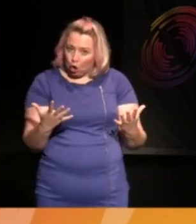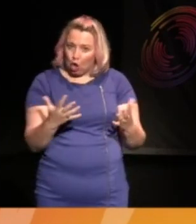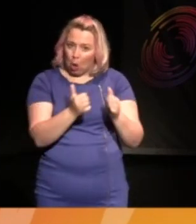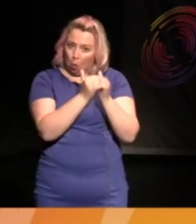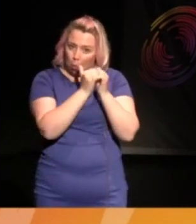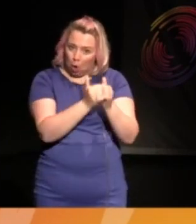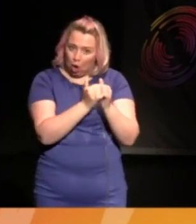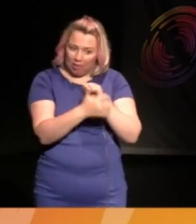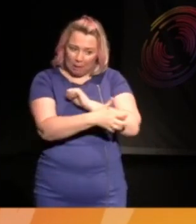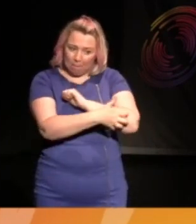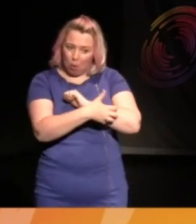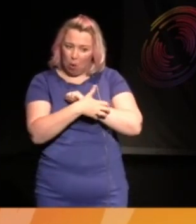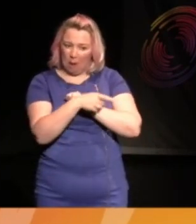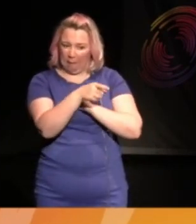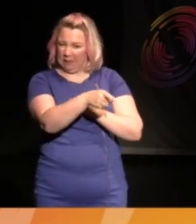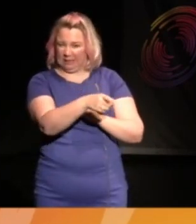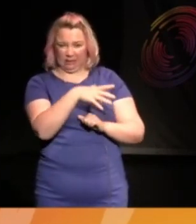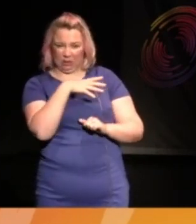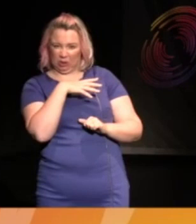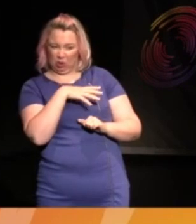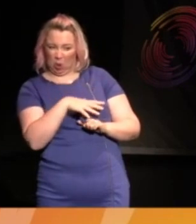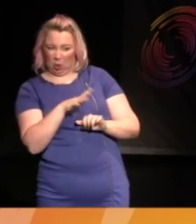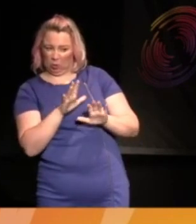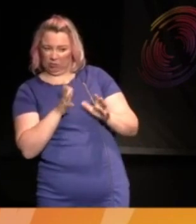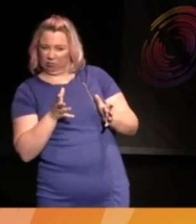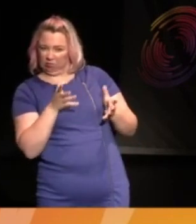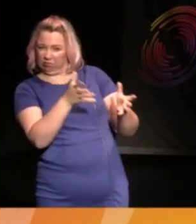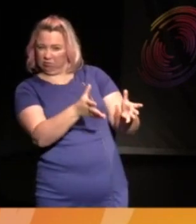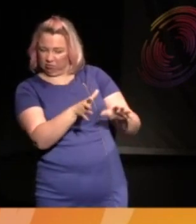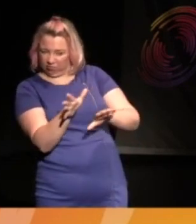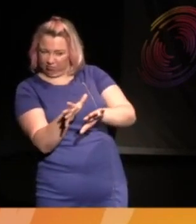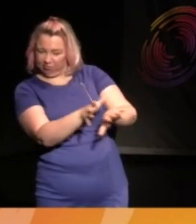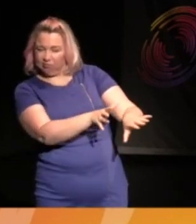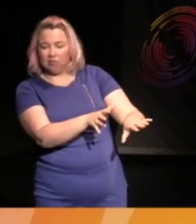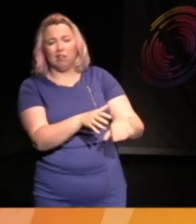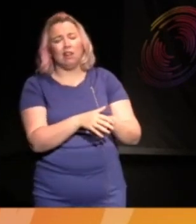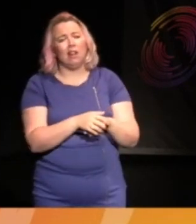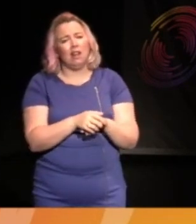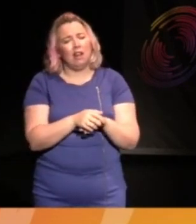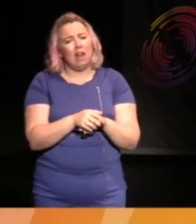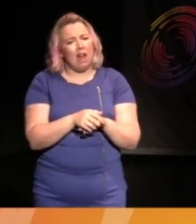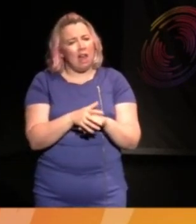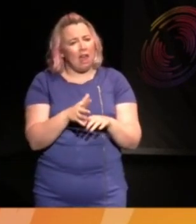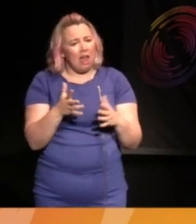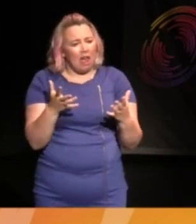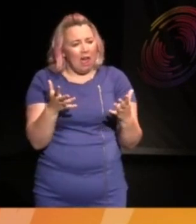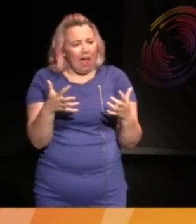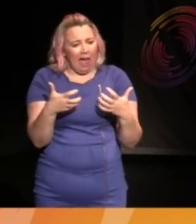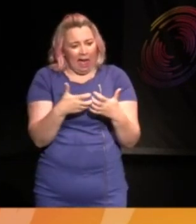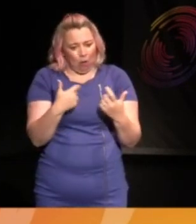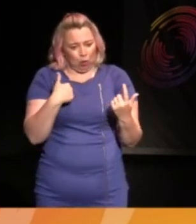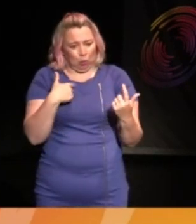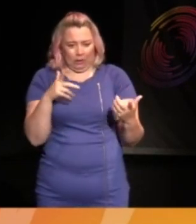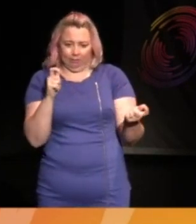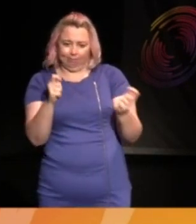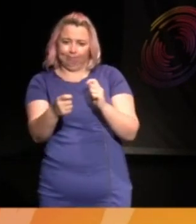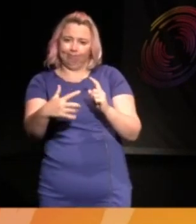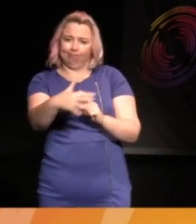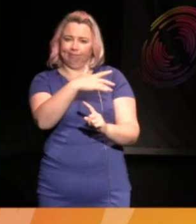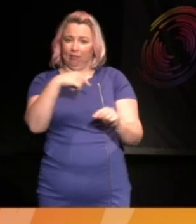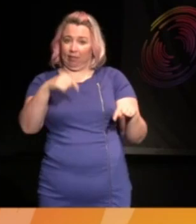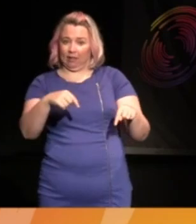and it seems to be hardwired into the state that we live in. I'm going to turn now